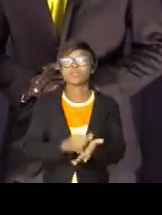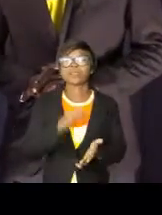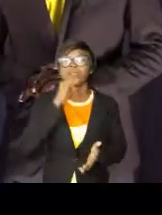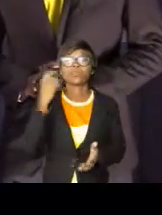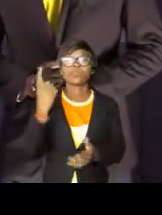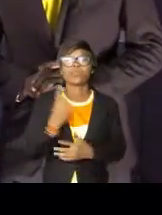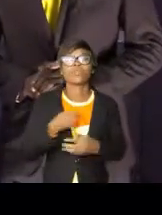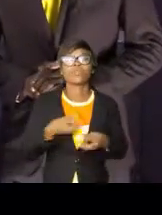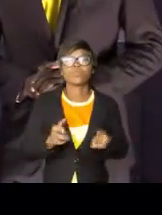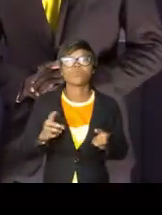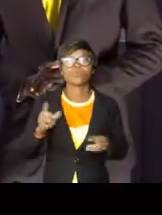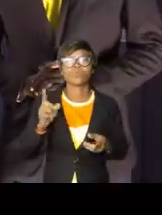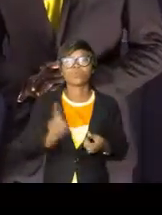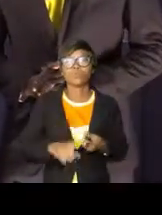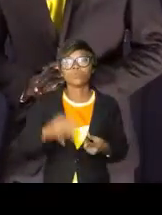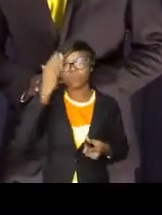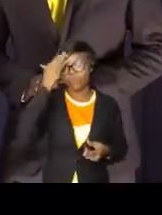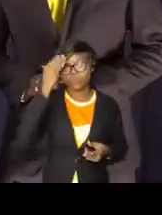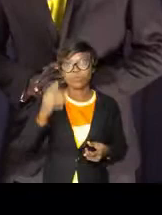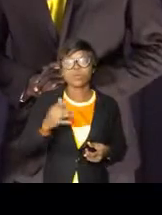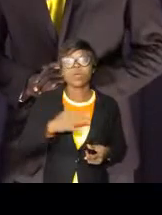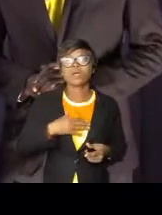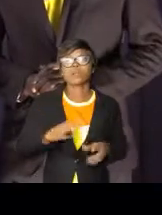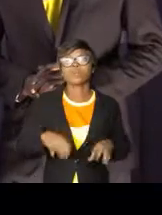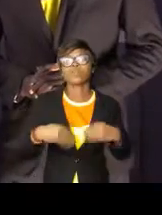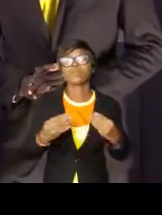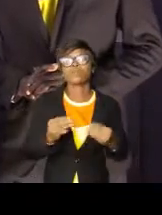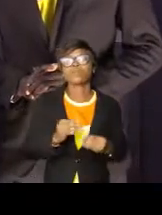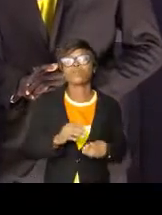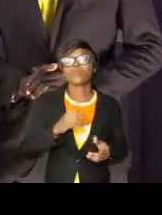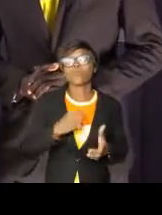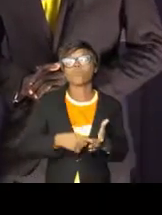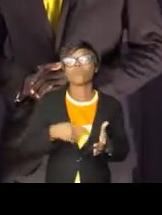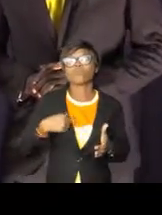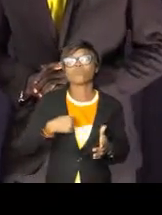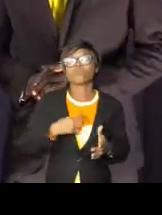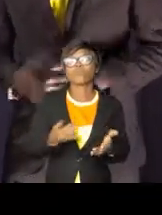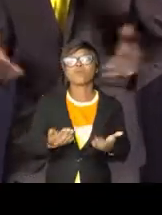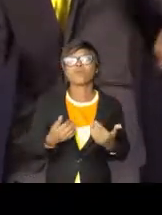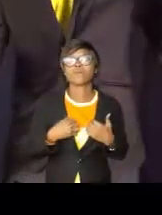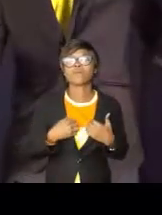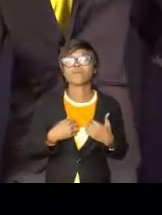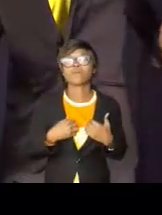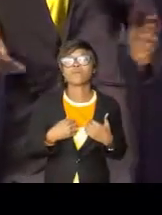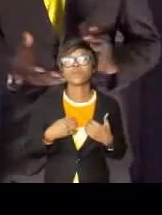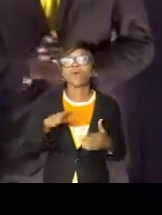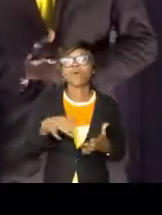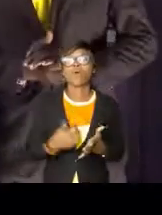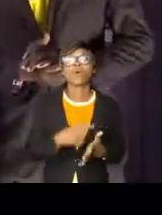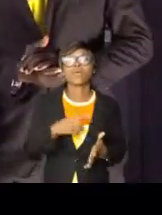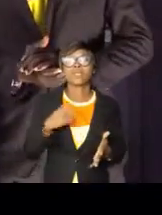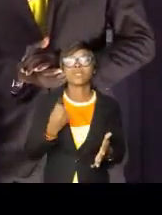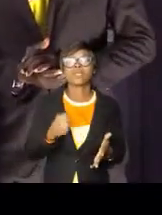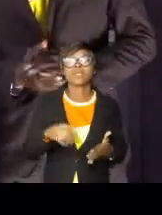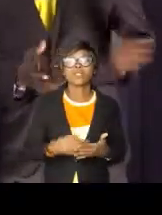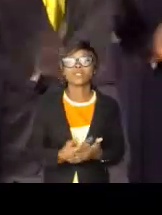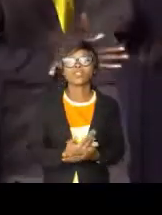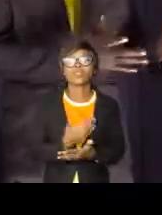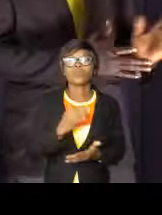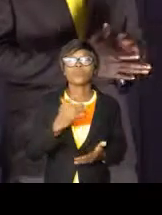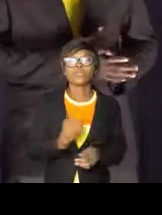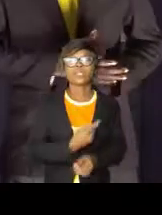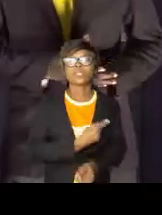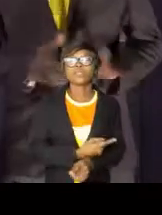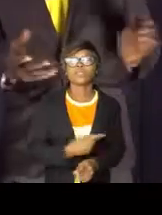authority. That is the only way we'll be able to identify you and appraise you accordingly. All the new lessons learned today and